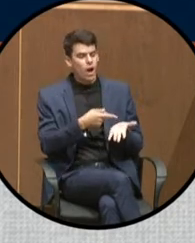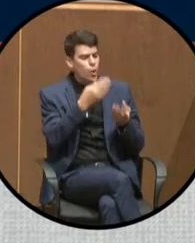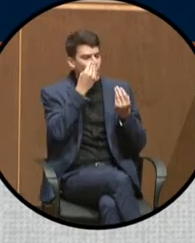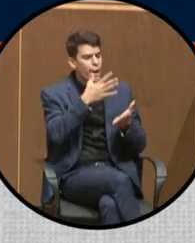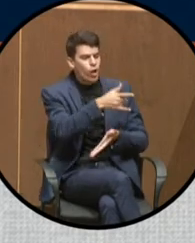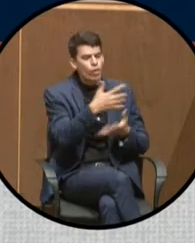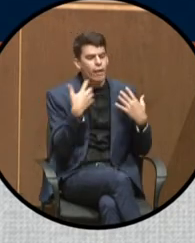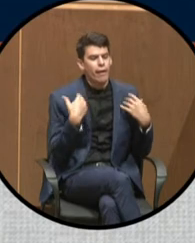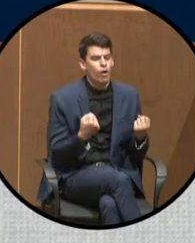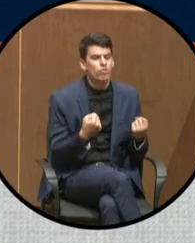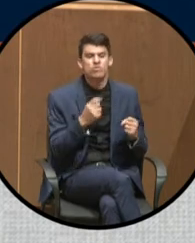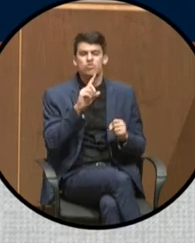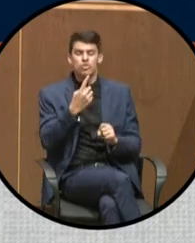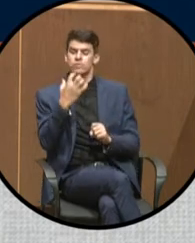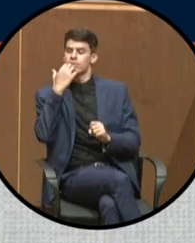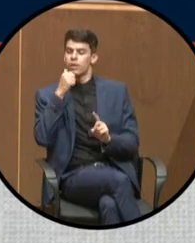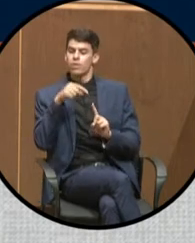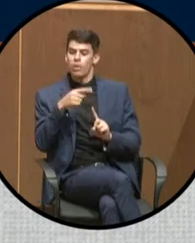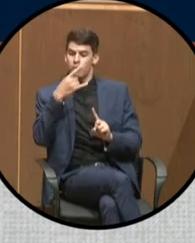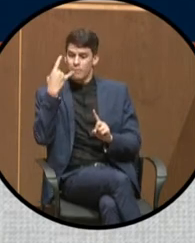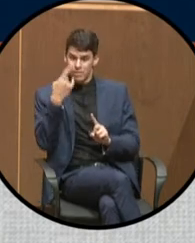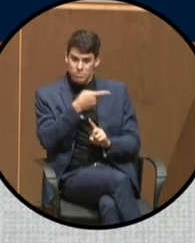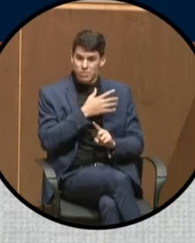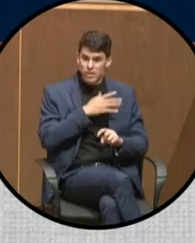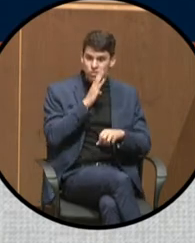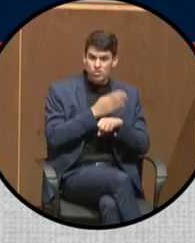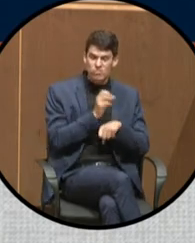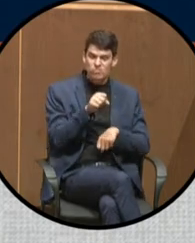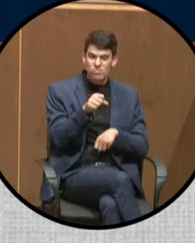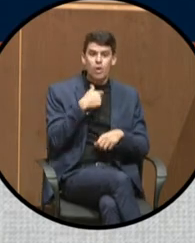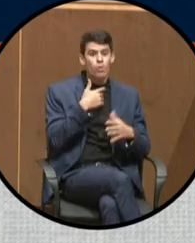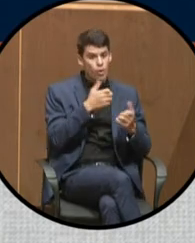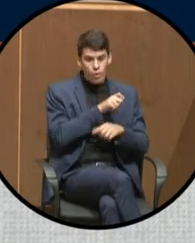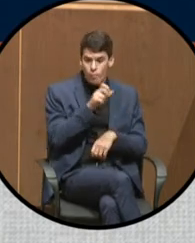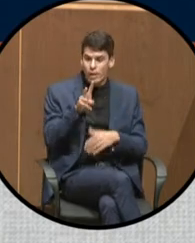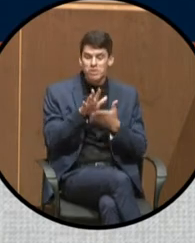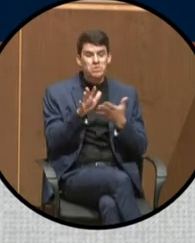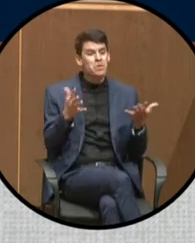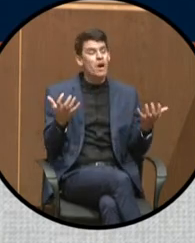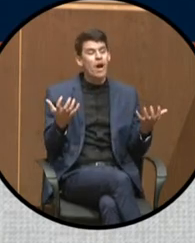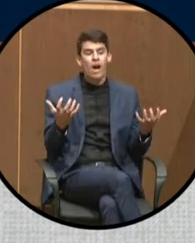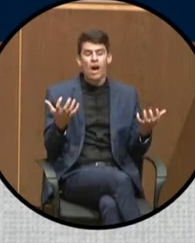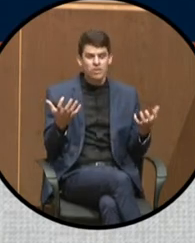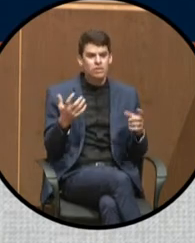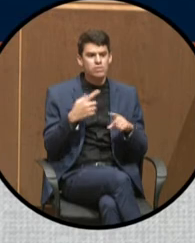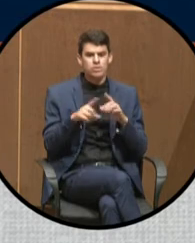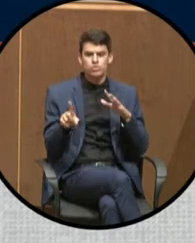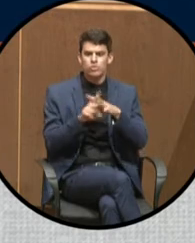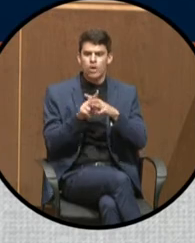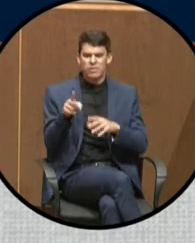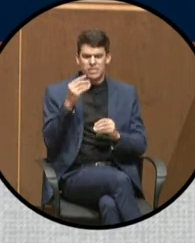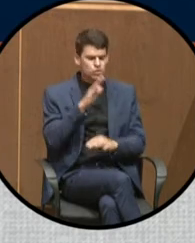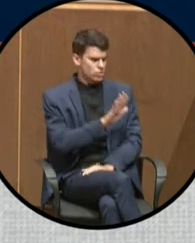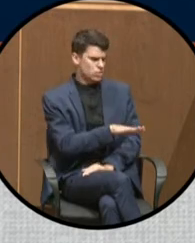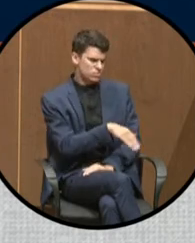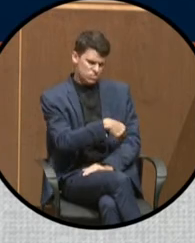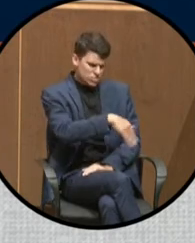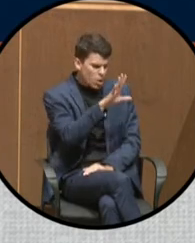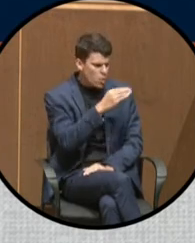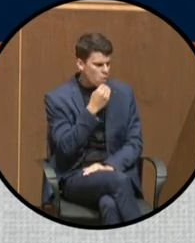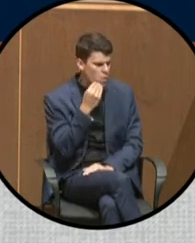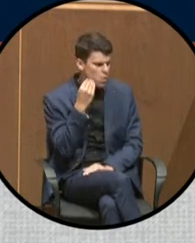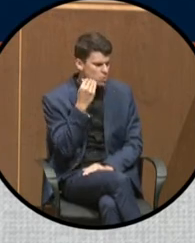mandate. My daughter experienced it firsthand. She wanted to return to school so badly, only to have her teachers tell her she should just stay